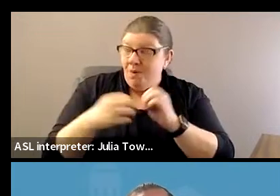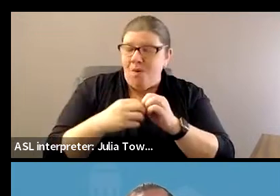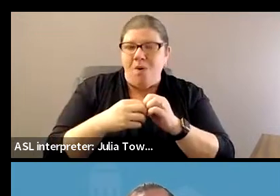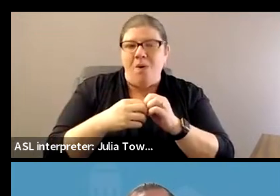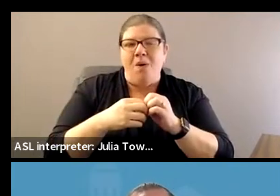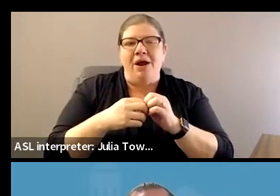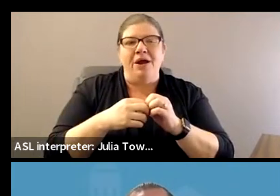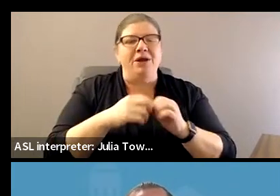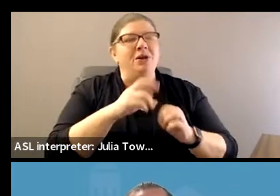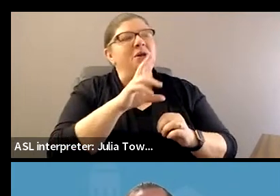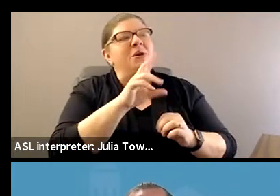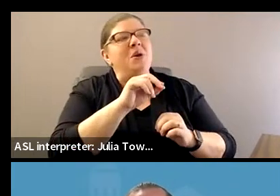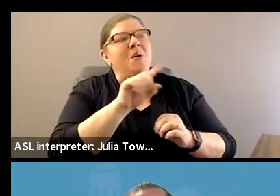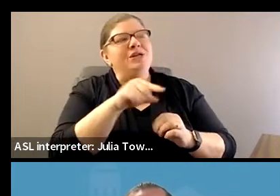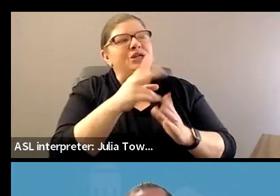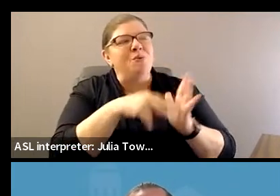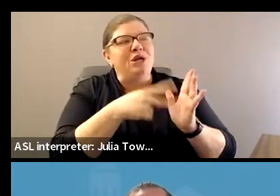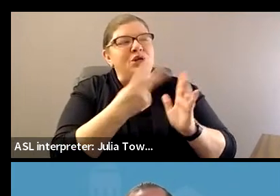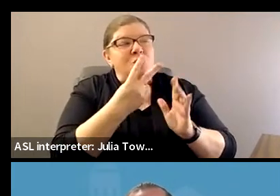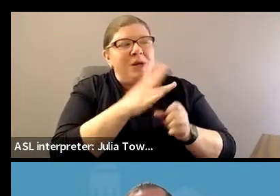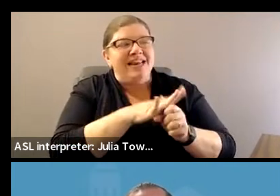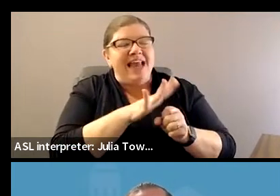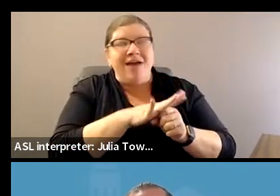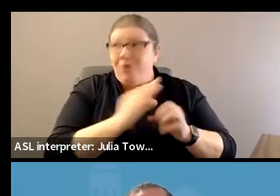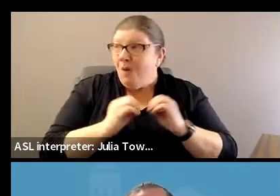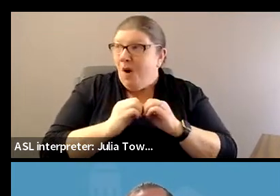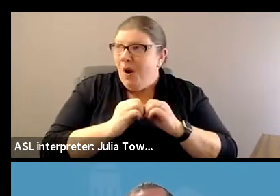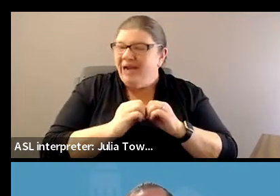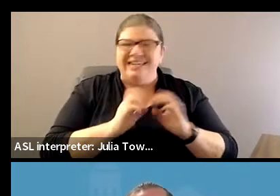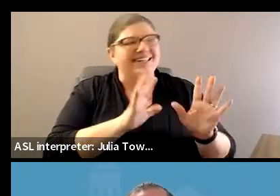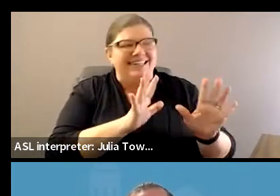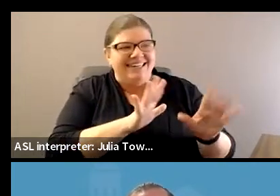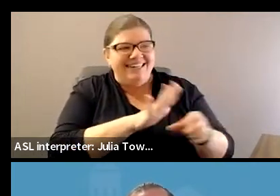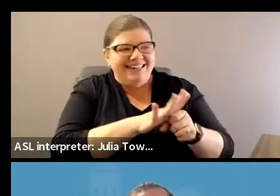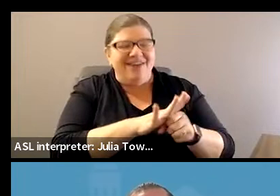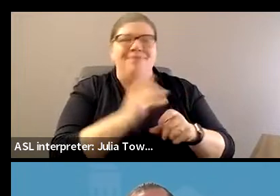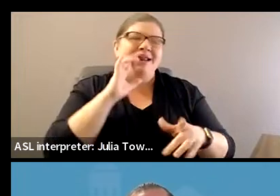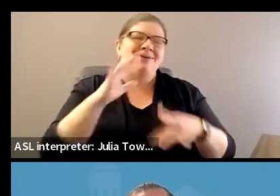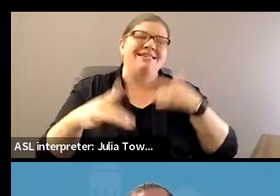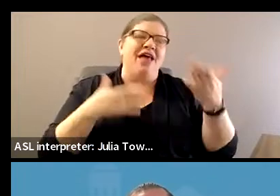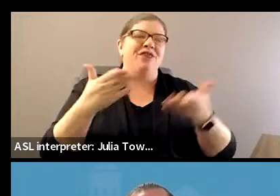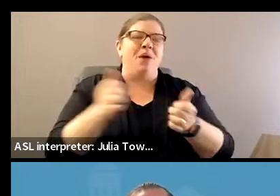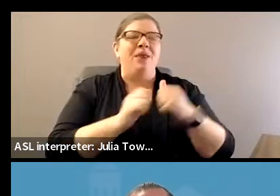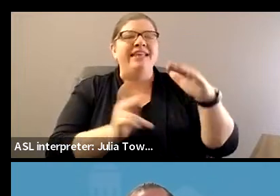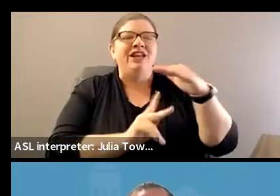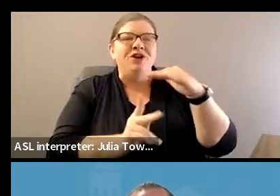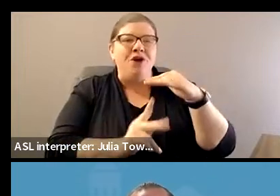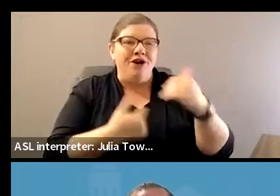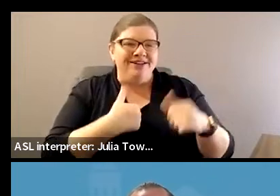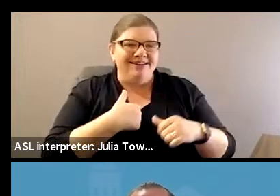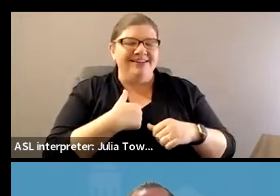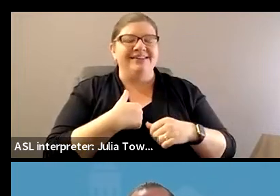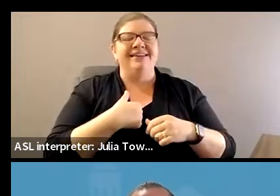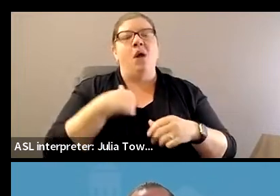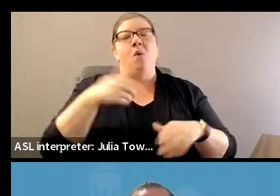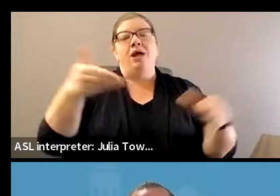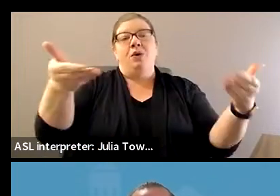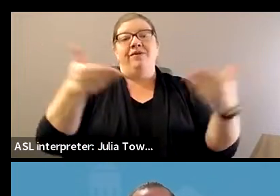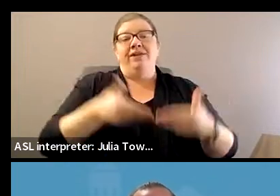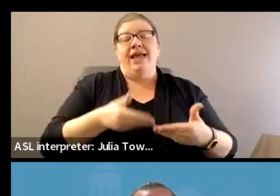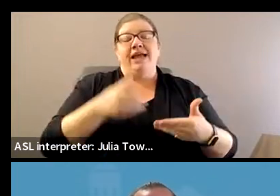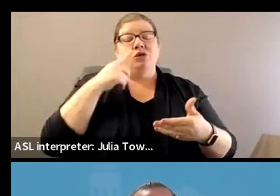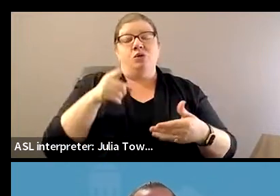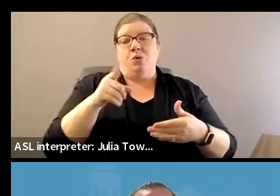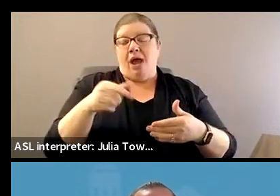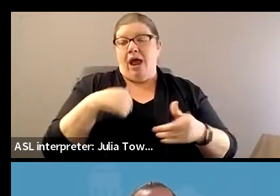No, Ms. Moten, we just need you to read 2 and move it on. It was so exciting to be there with the kindergartners. And I also would extend an invitation to, I